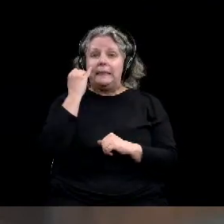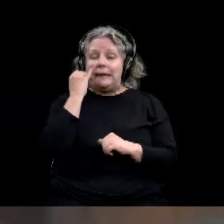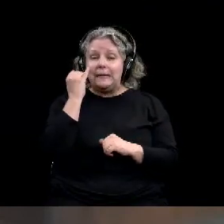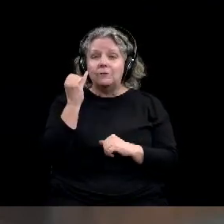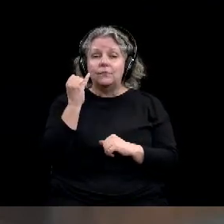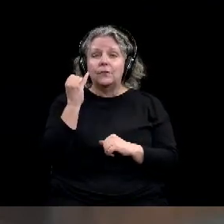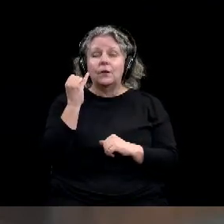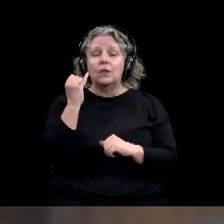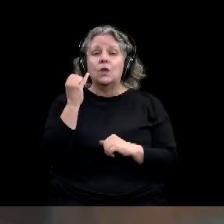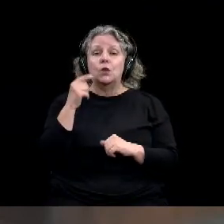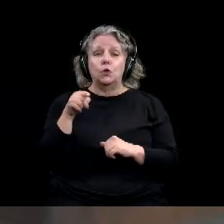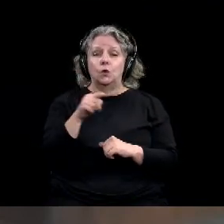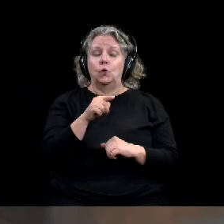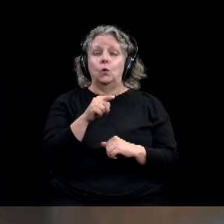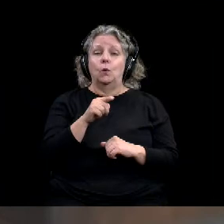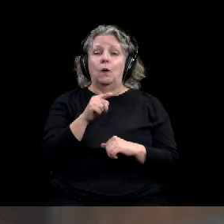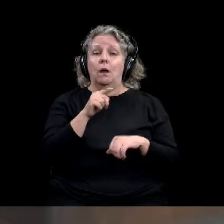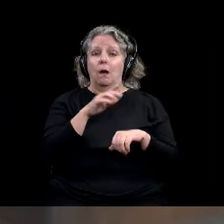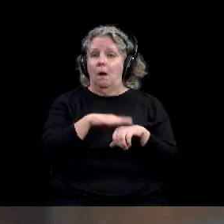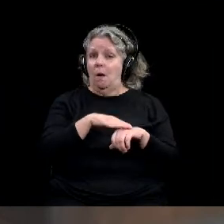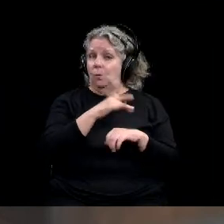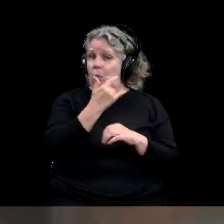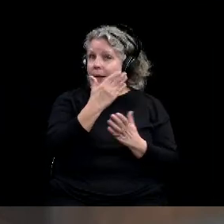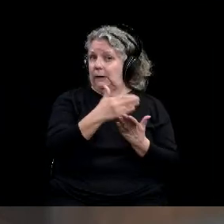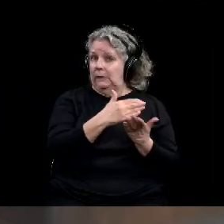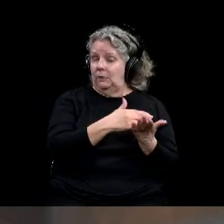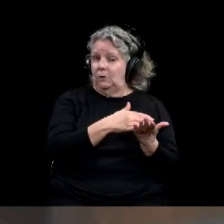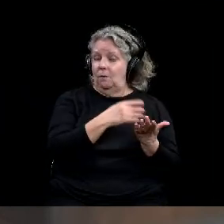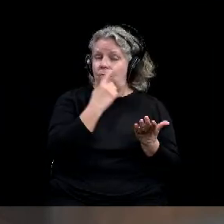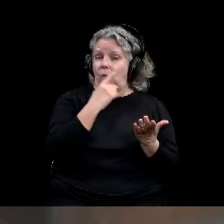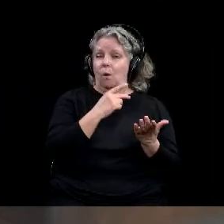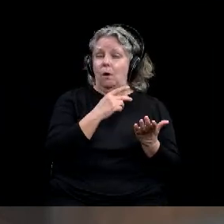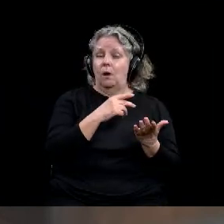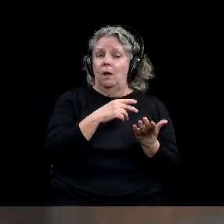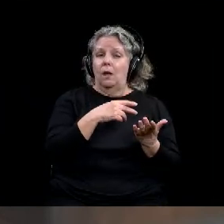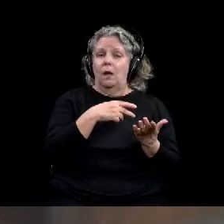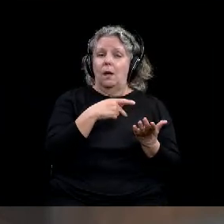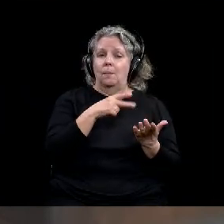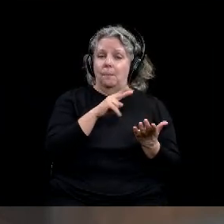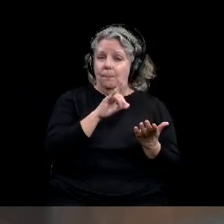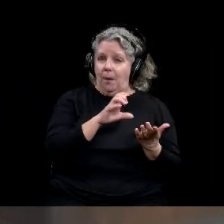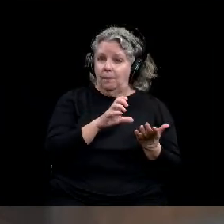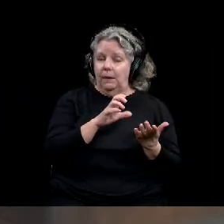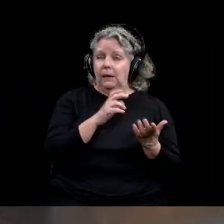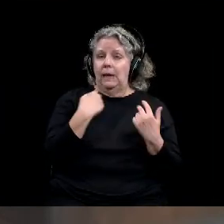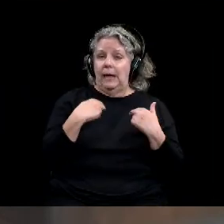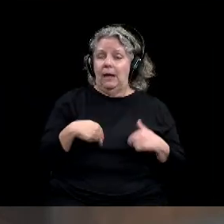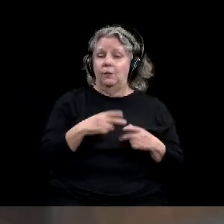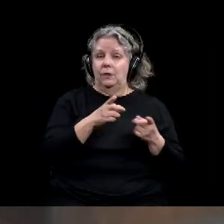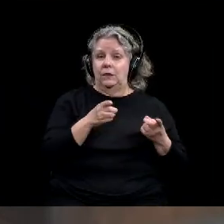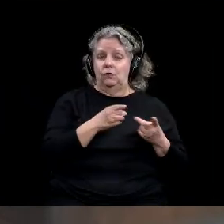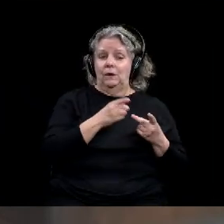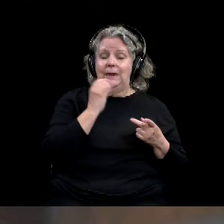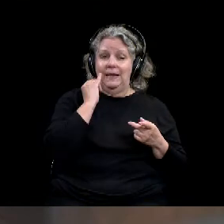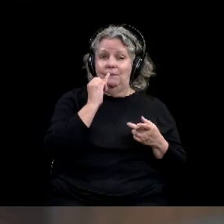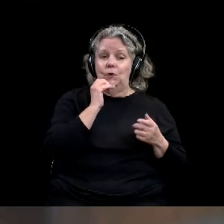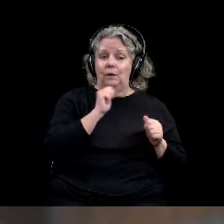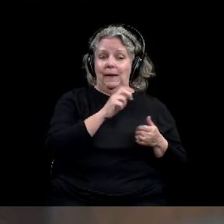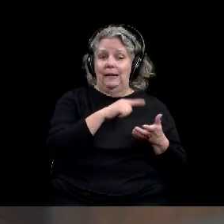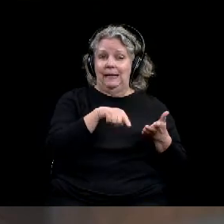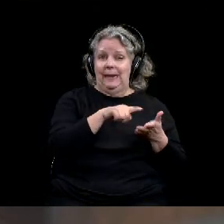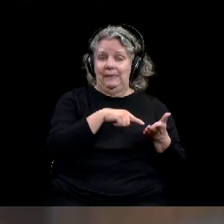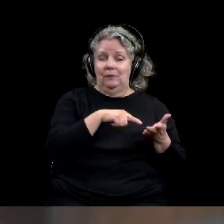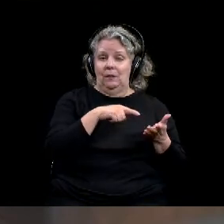for the public health district and you are able to cancel your appointment, and we will fill that spot